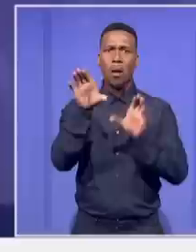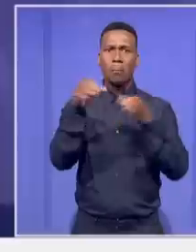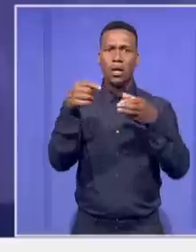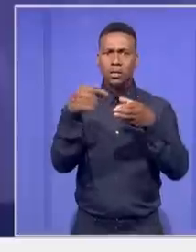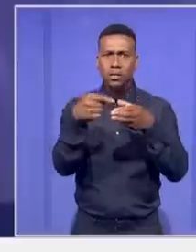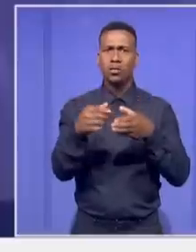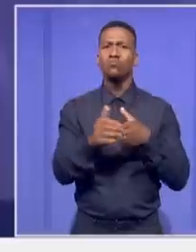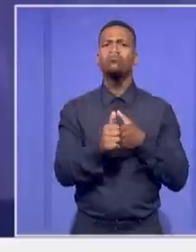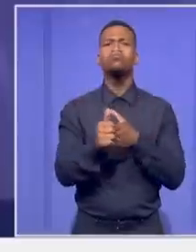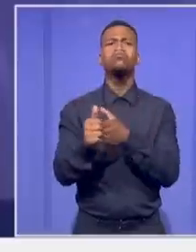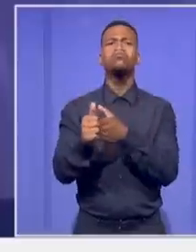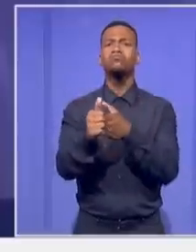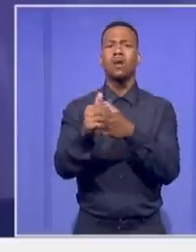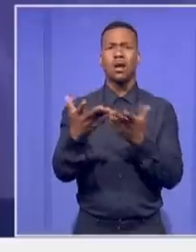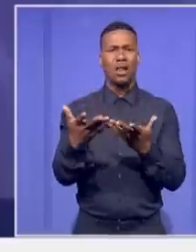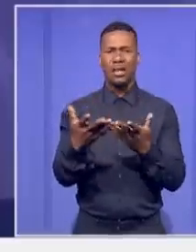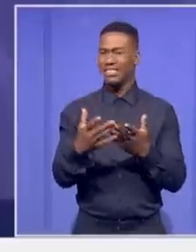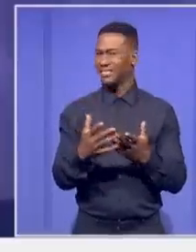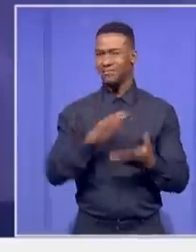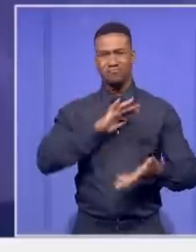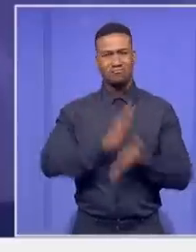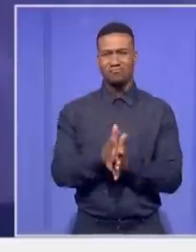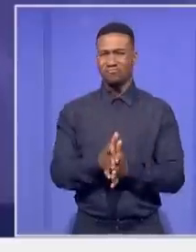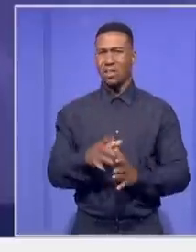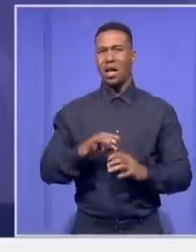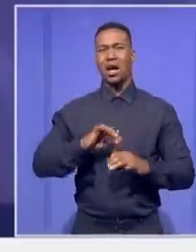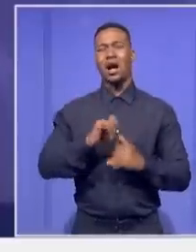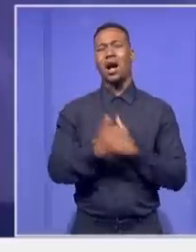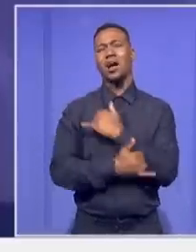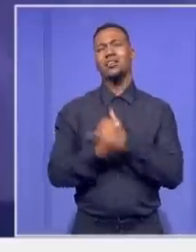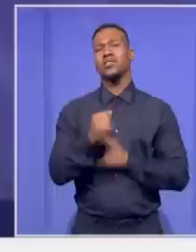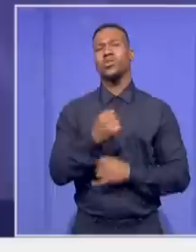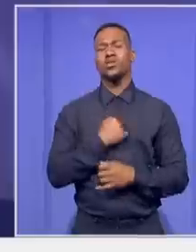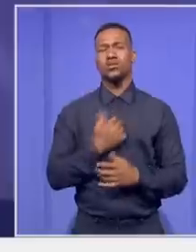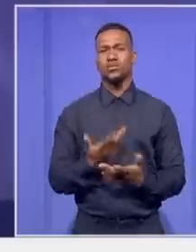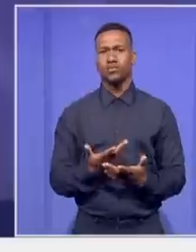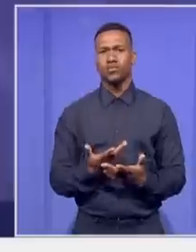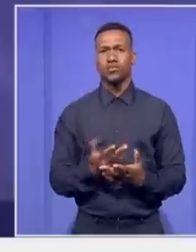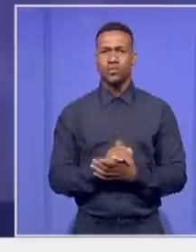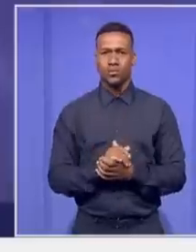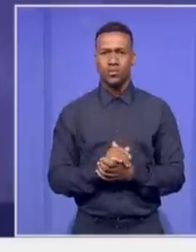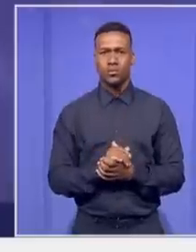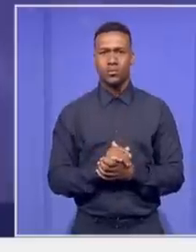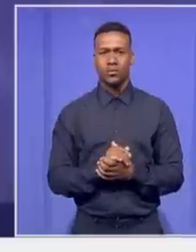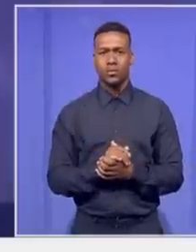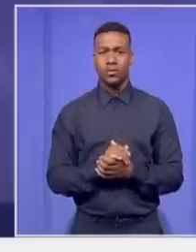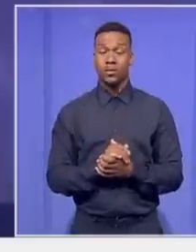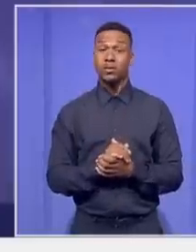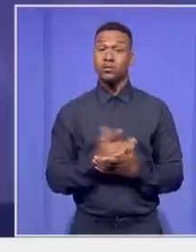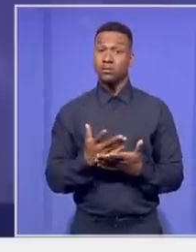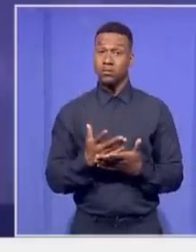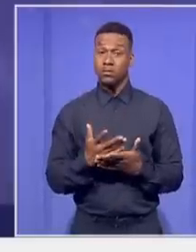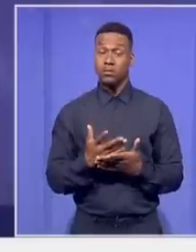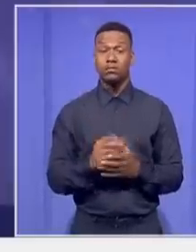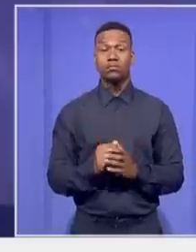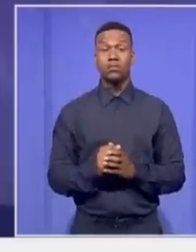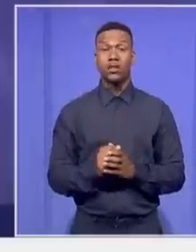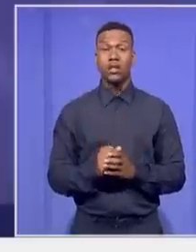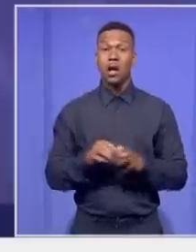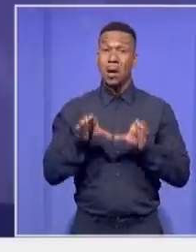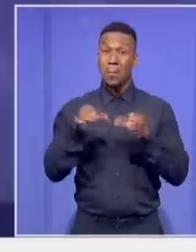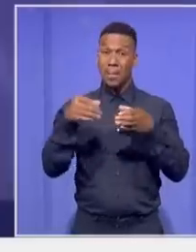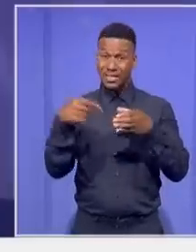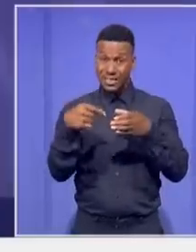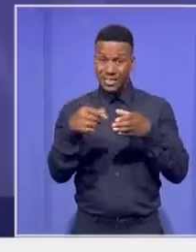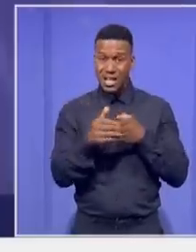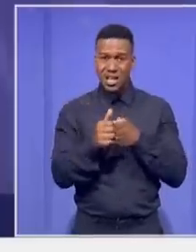been disastrous for our country. Because a ruling party that doesn't fear an electorate, that